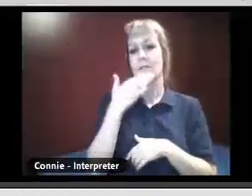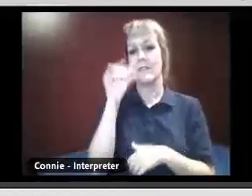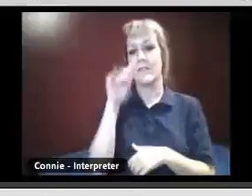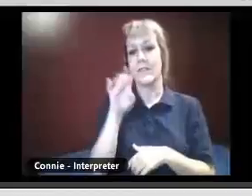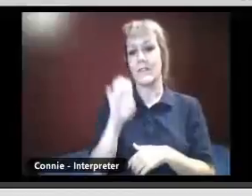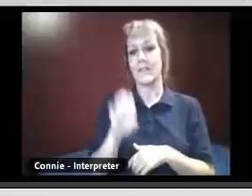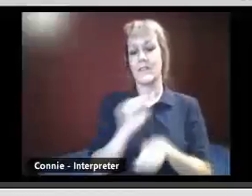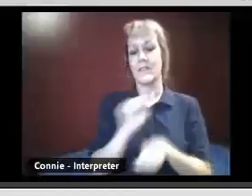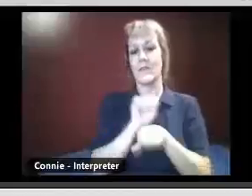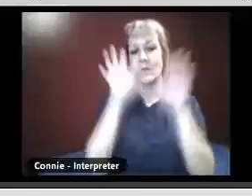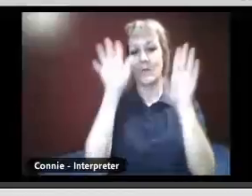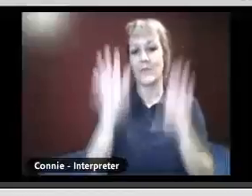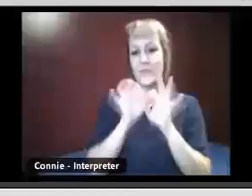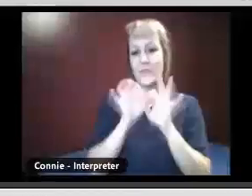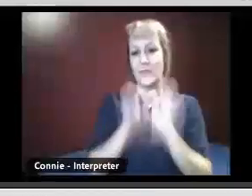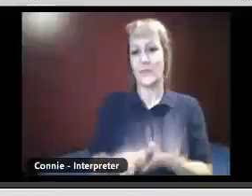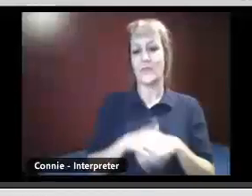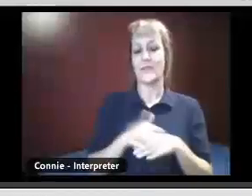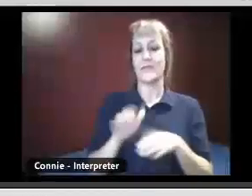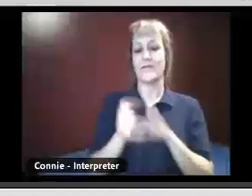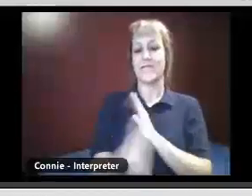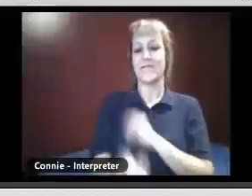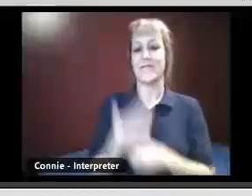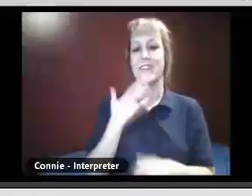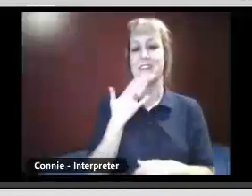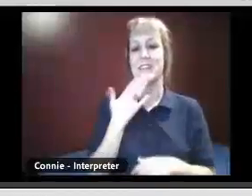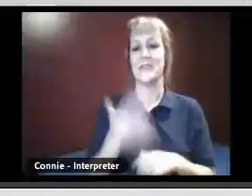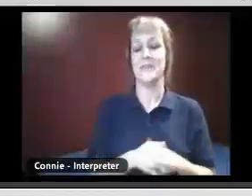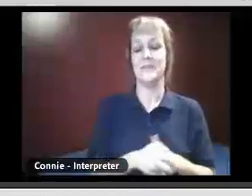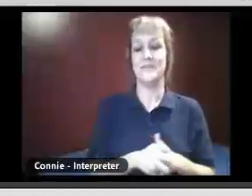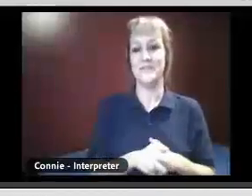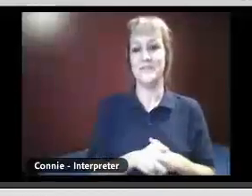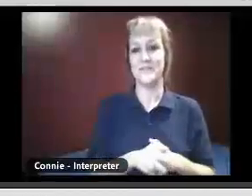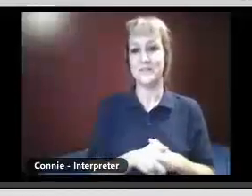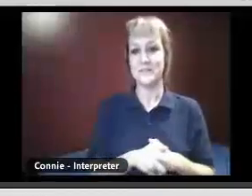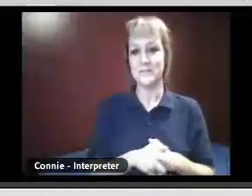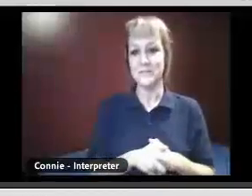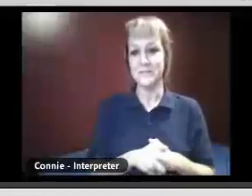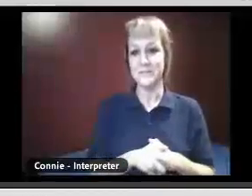her wonderful interpretation skills throughout. Thank you.